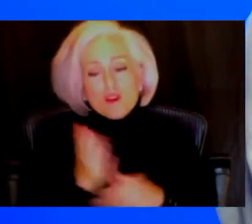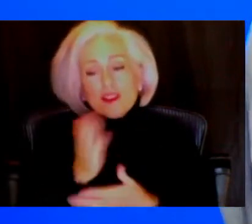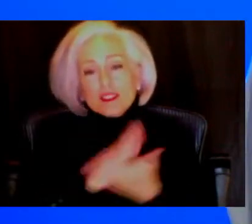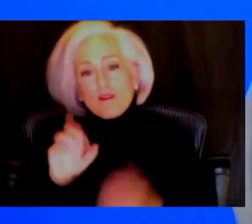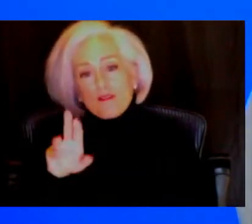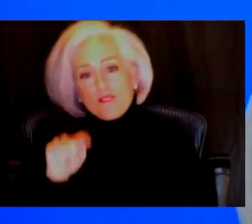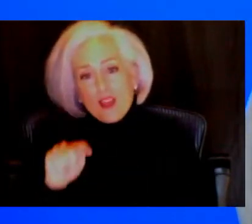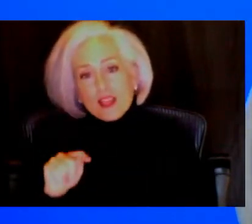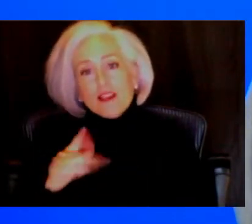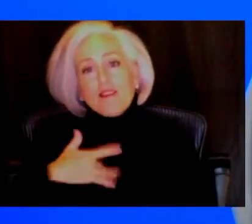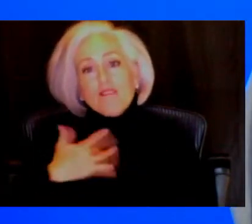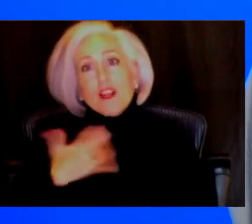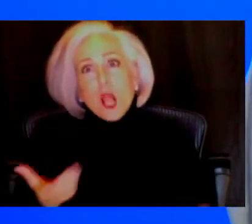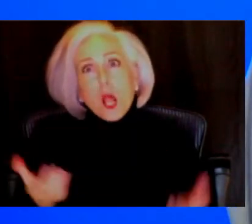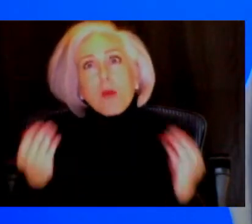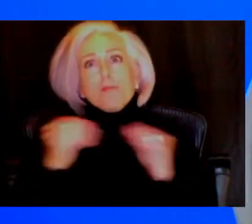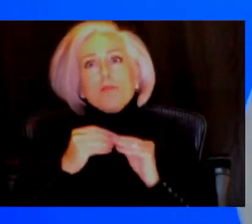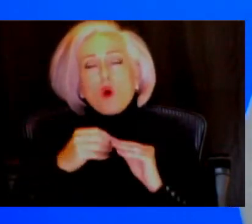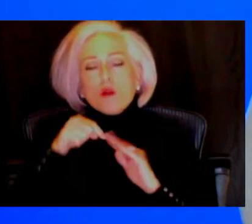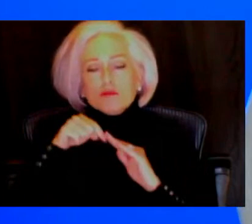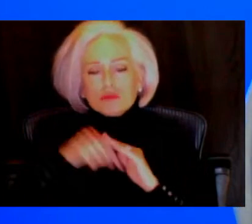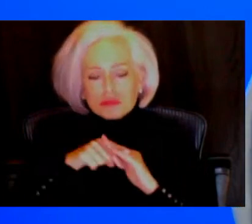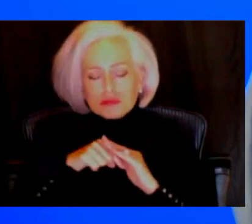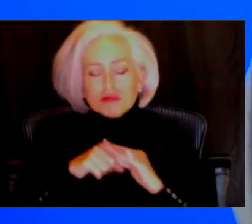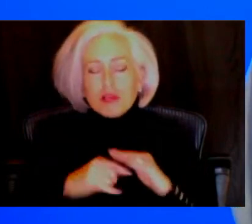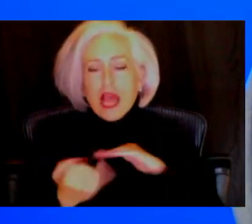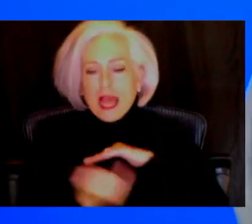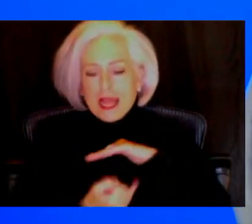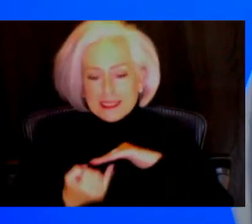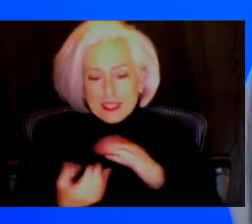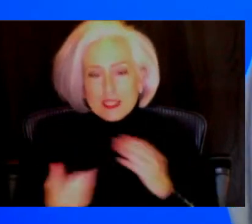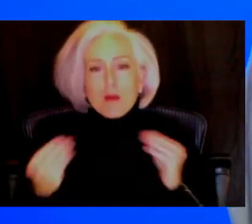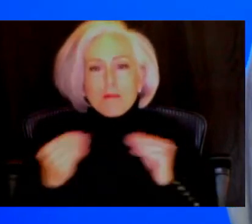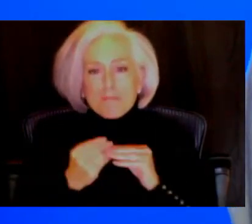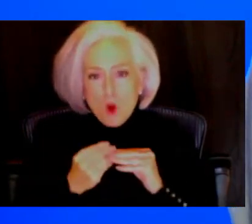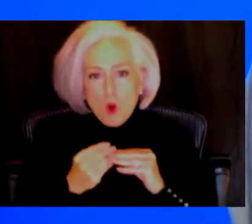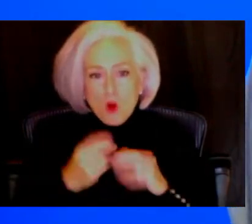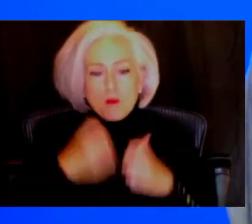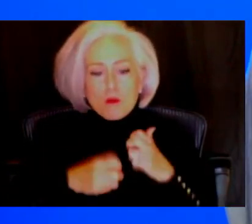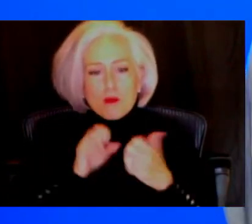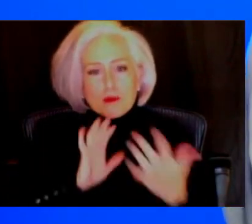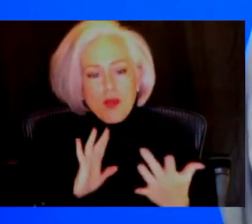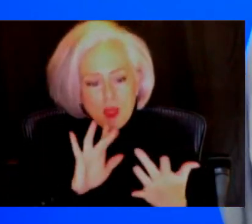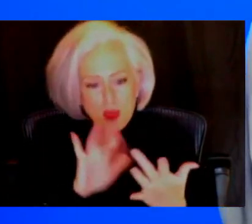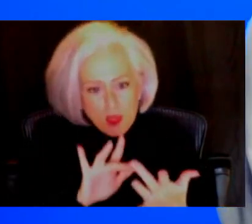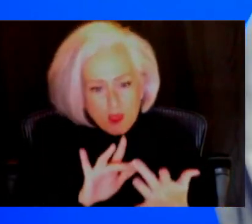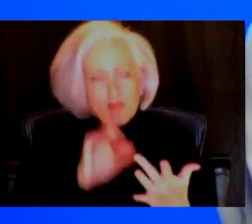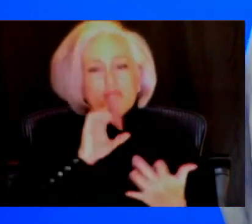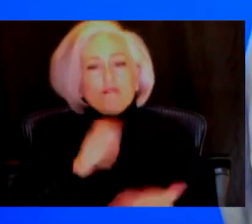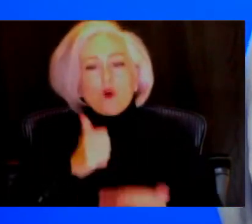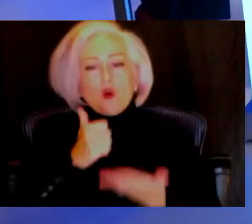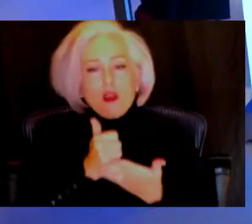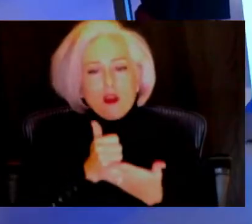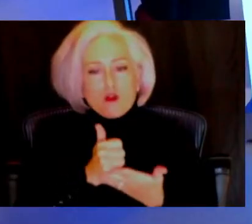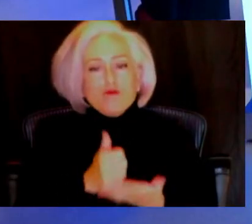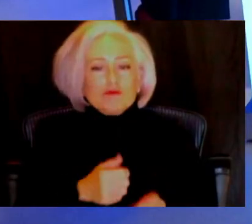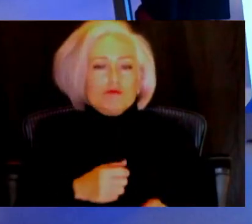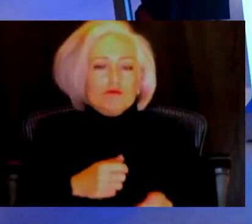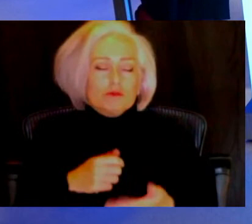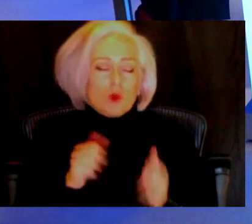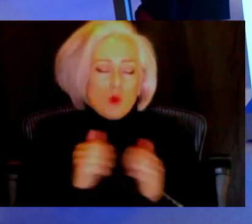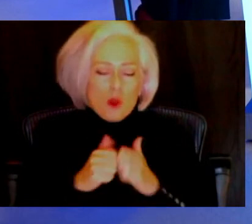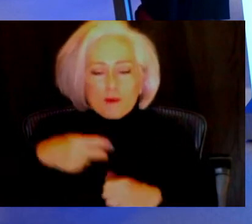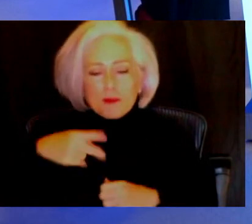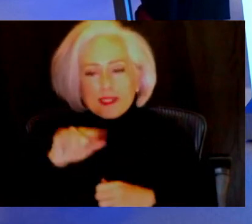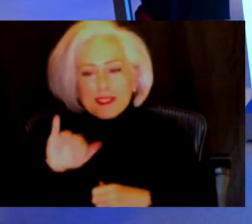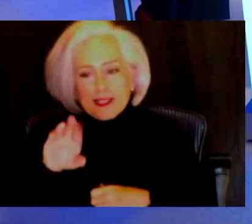more isolated and have more difficulties with reaching out to get help and assistance for their PTSD. Well, you said an important